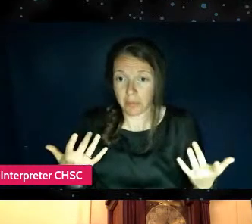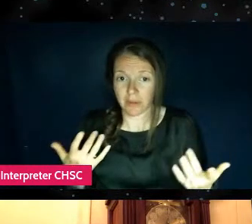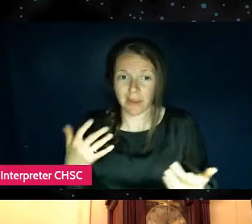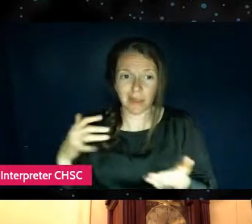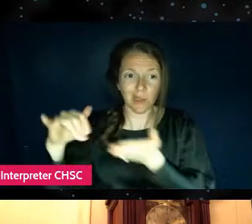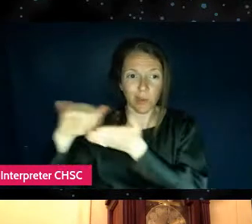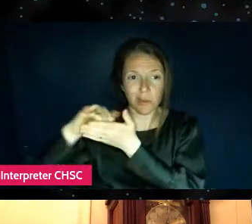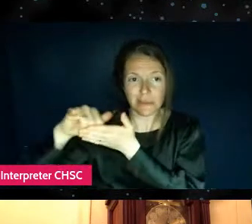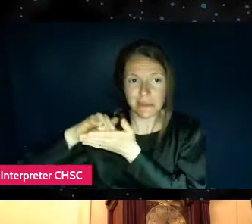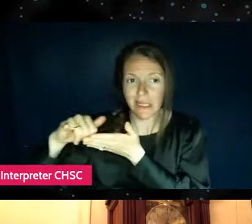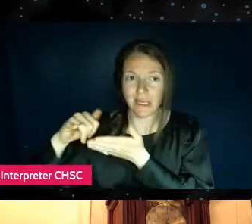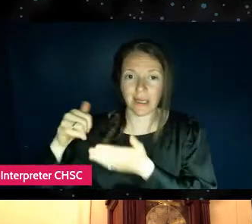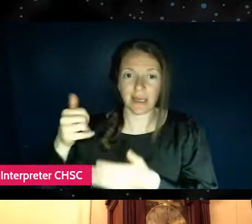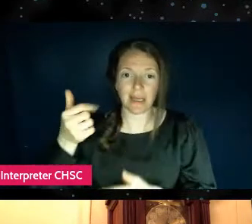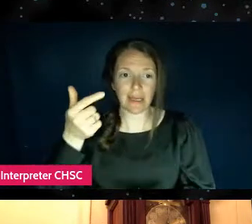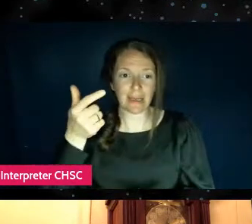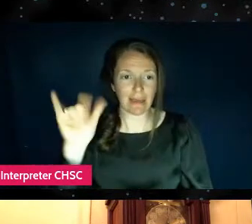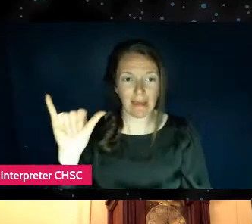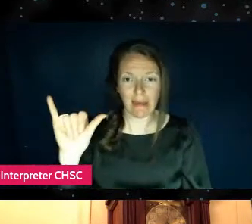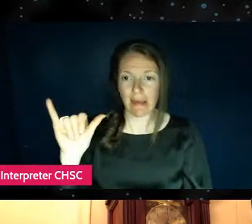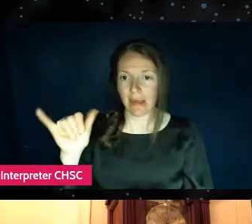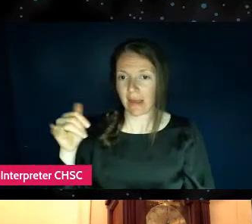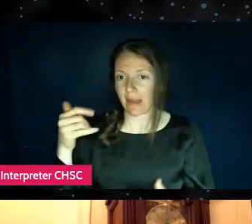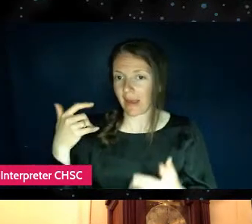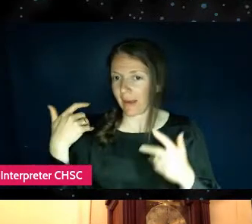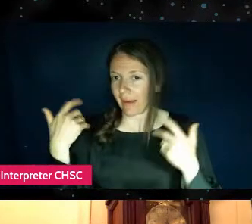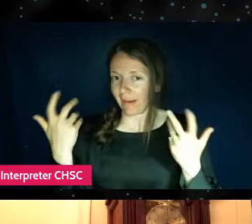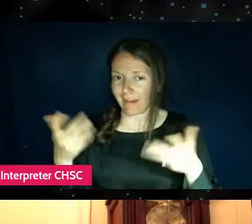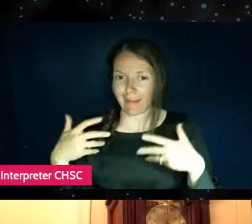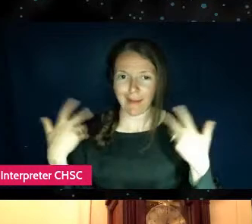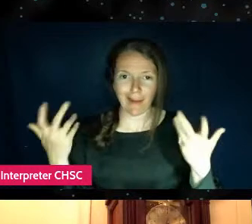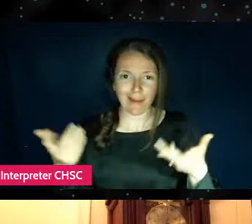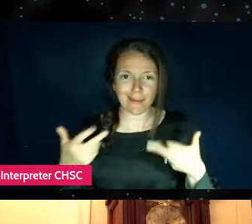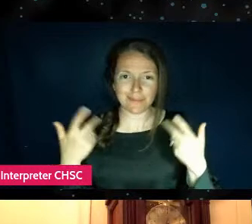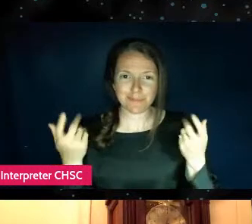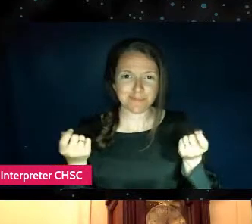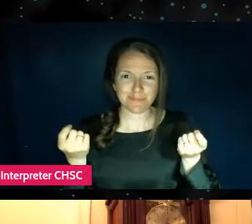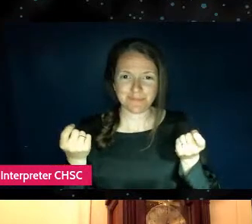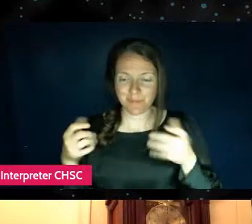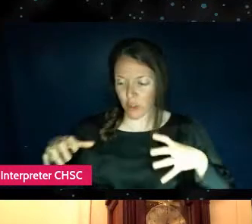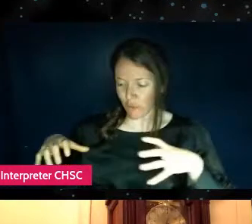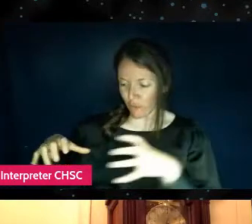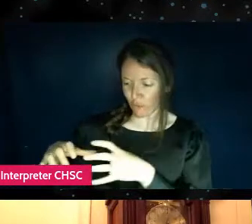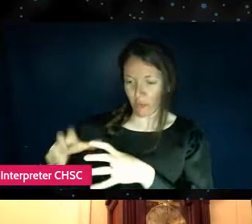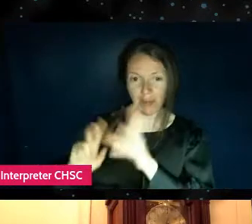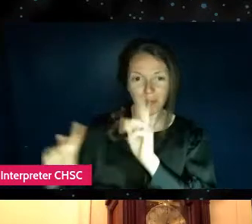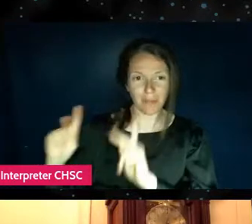City gay, you know, sort of, you know, group of people,